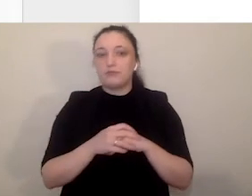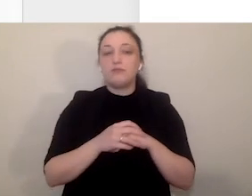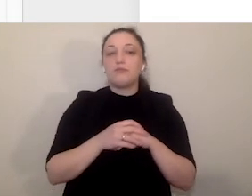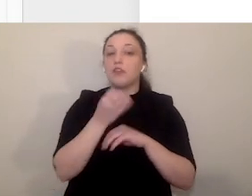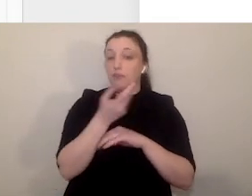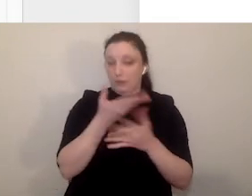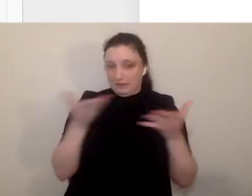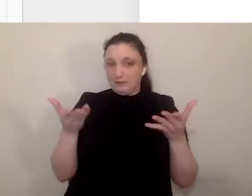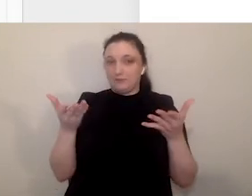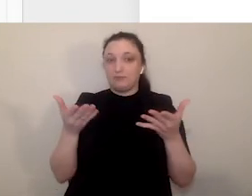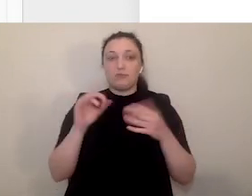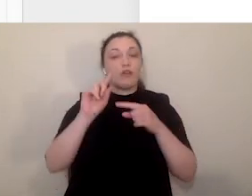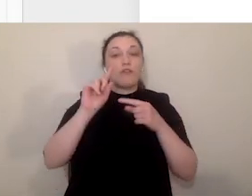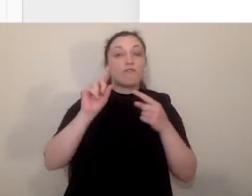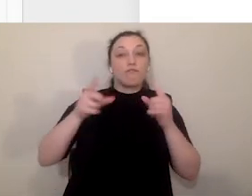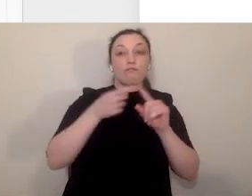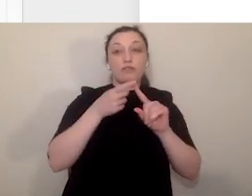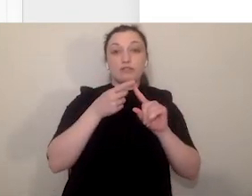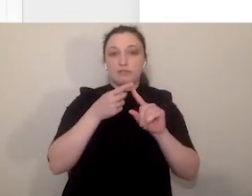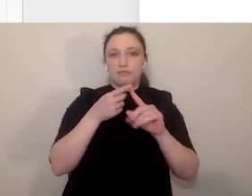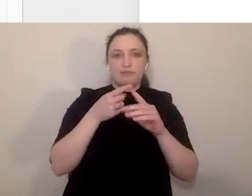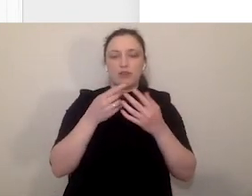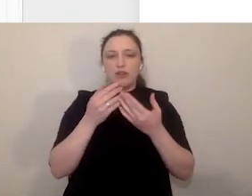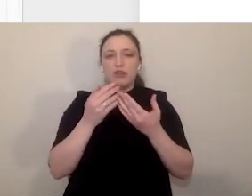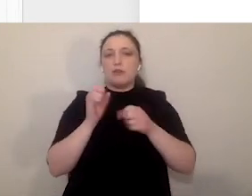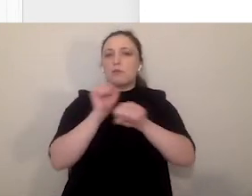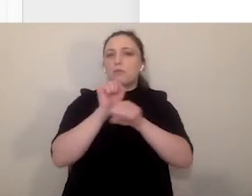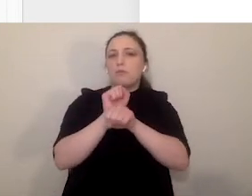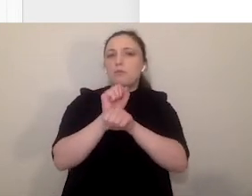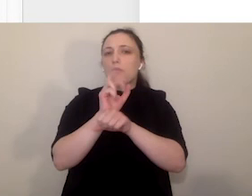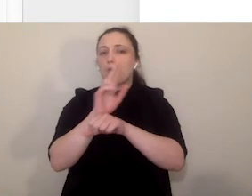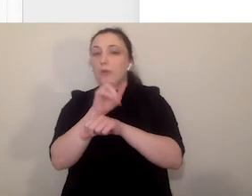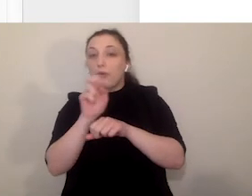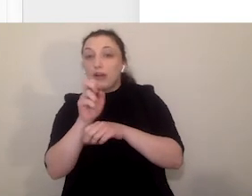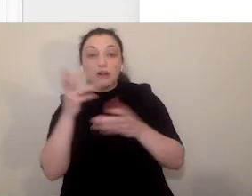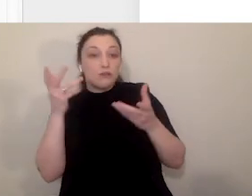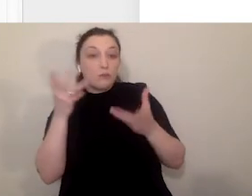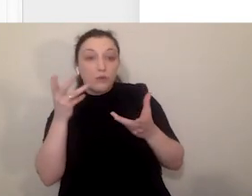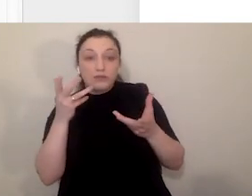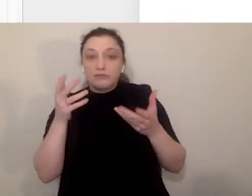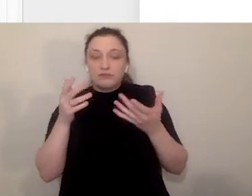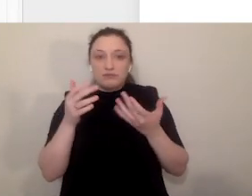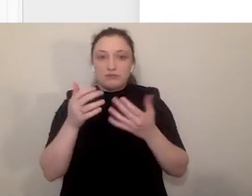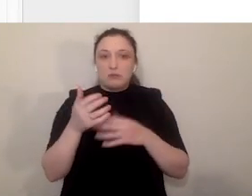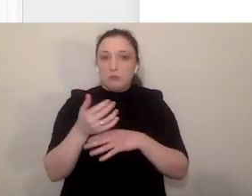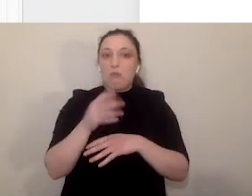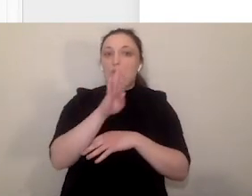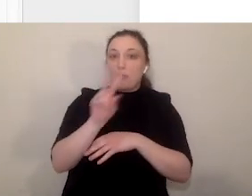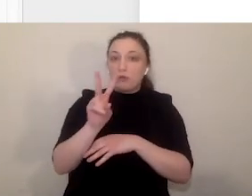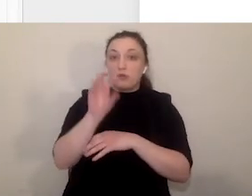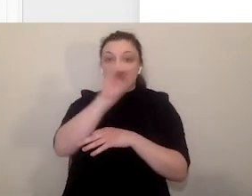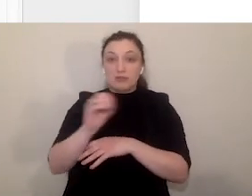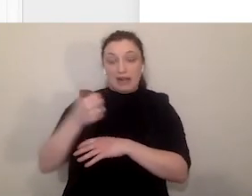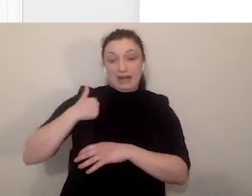the study at that point in time was 42%. So 42% of Canadians with sight loss had a job. Today, the number is different